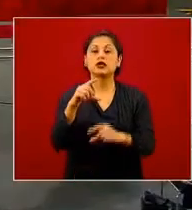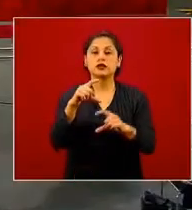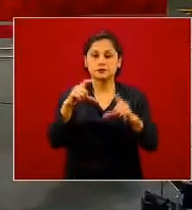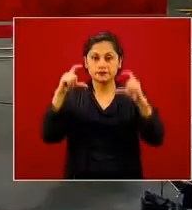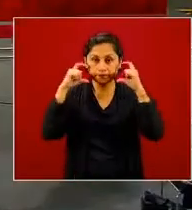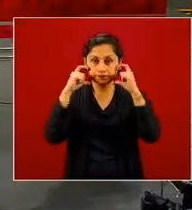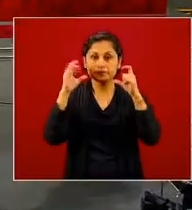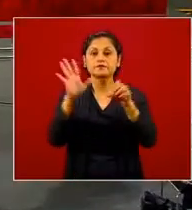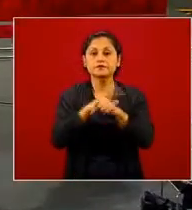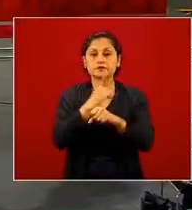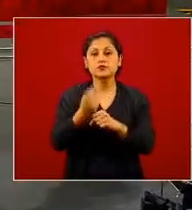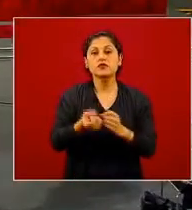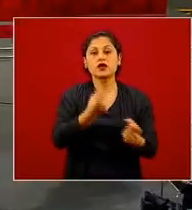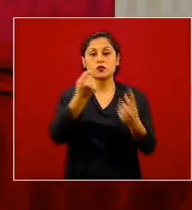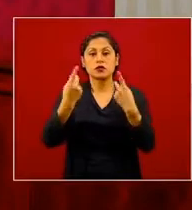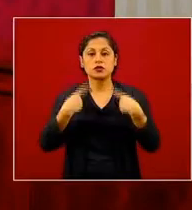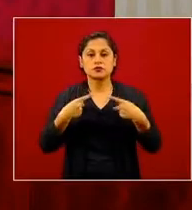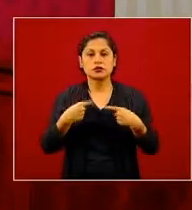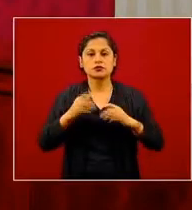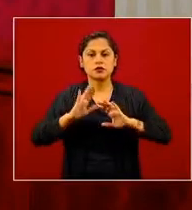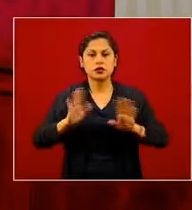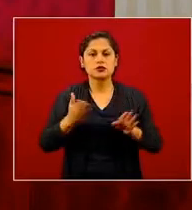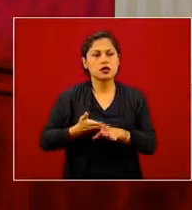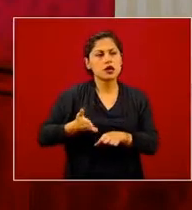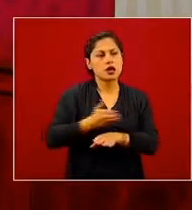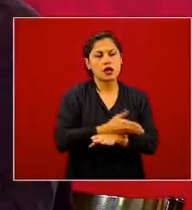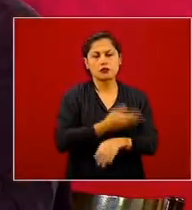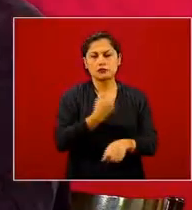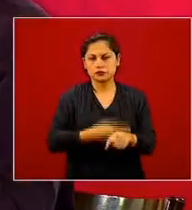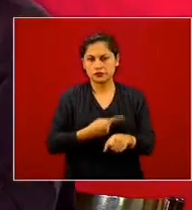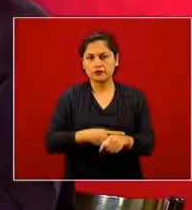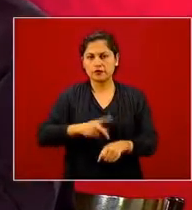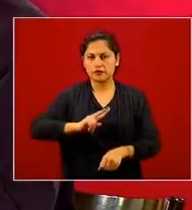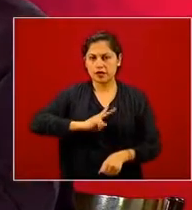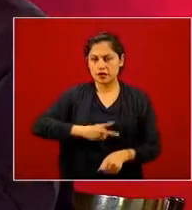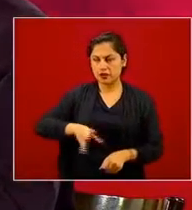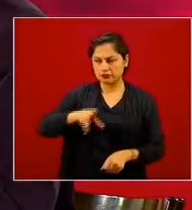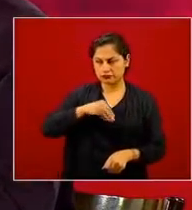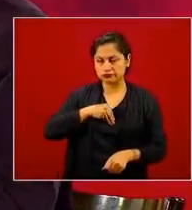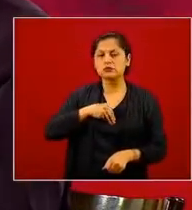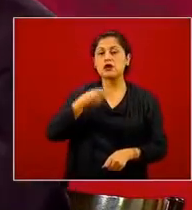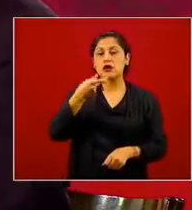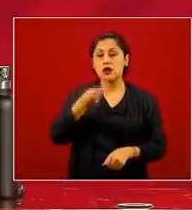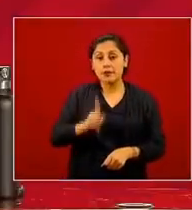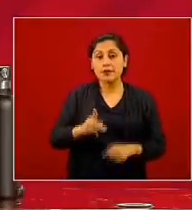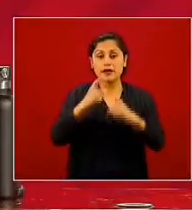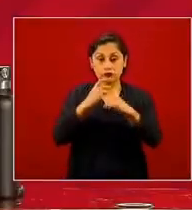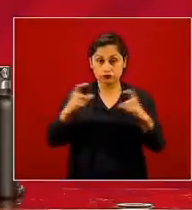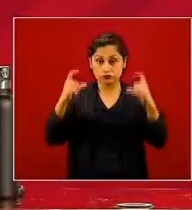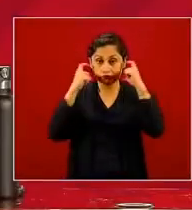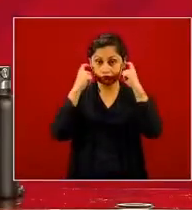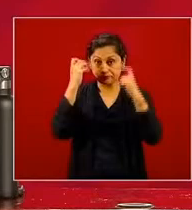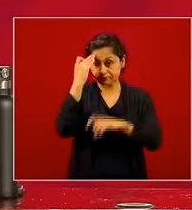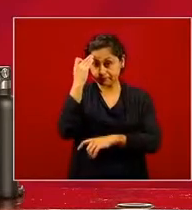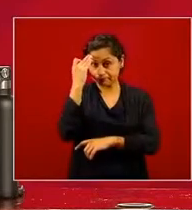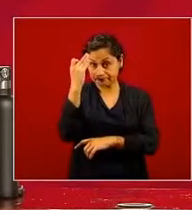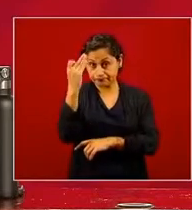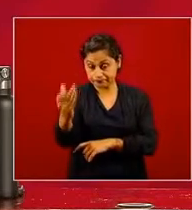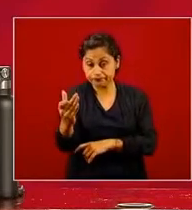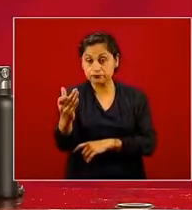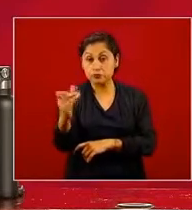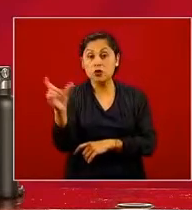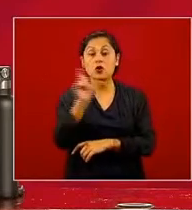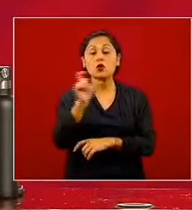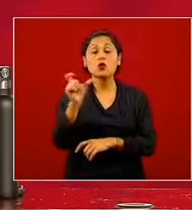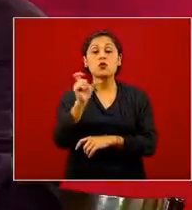constant, and also requires the people who might be presymptomatic or asymptomatic to wear it all the time.